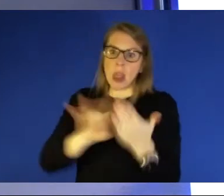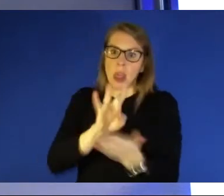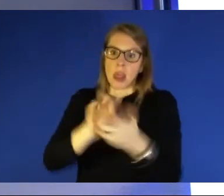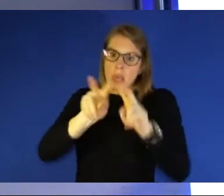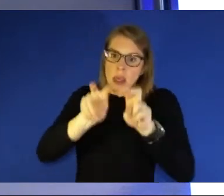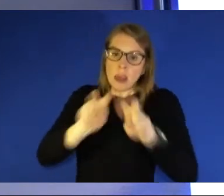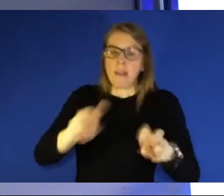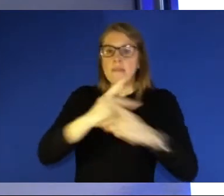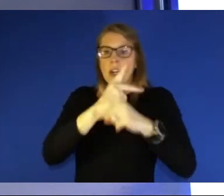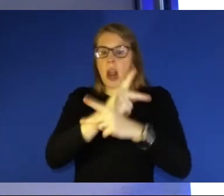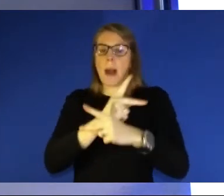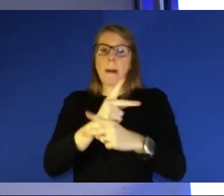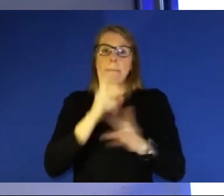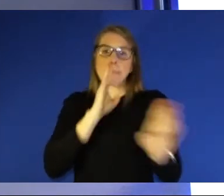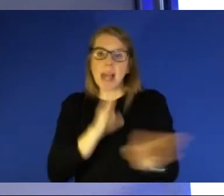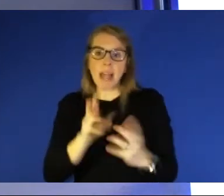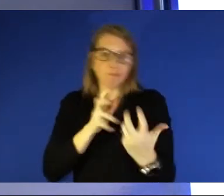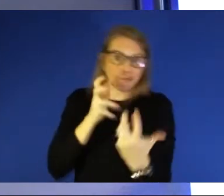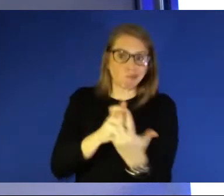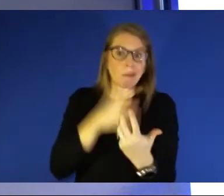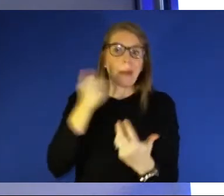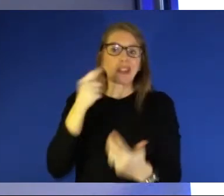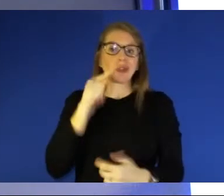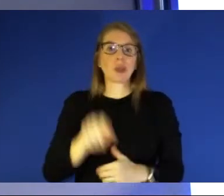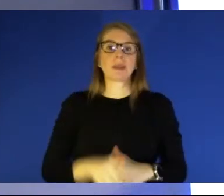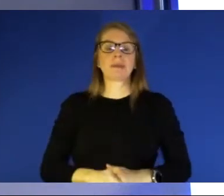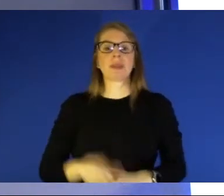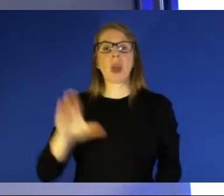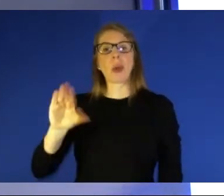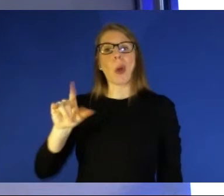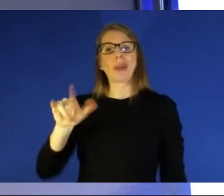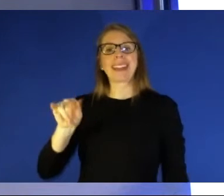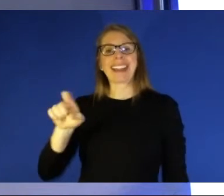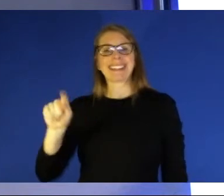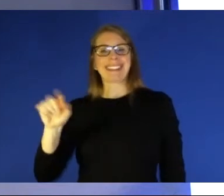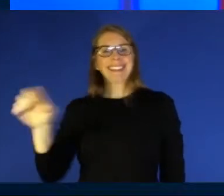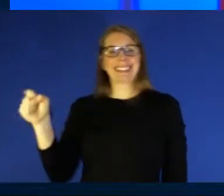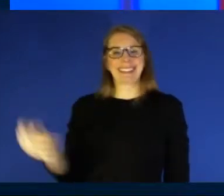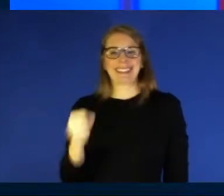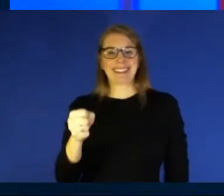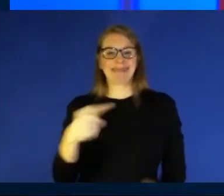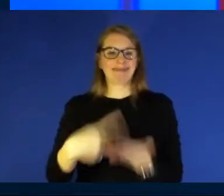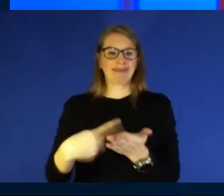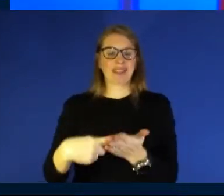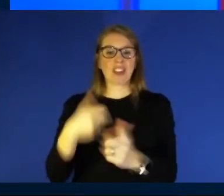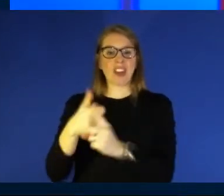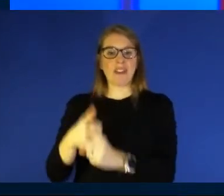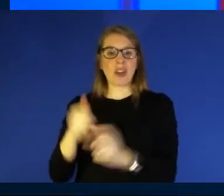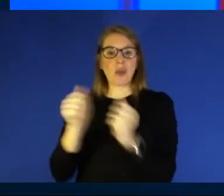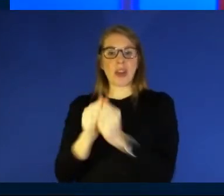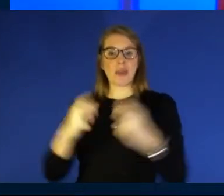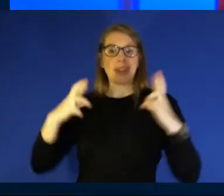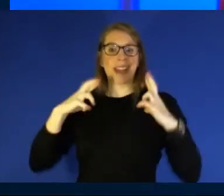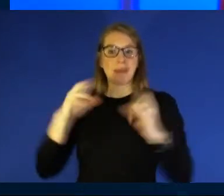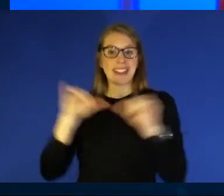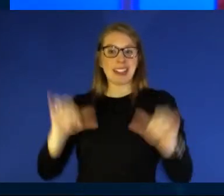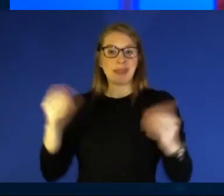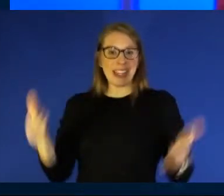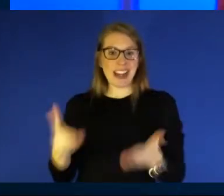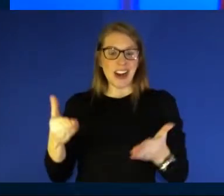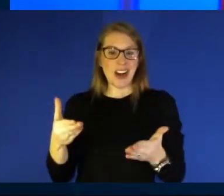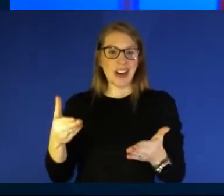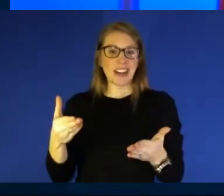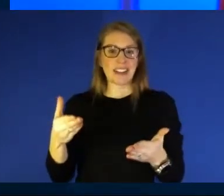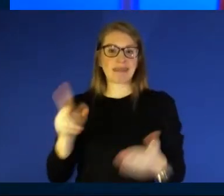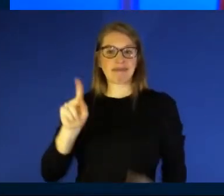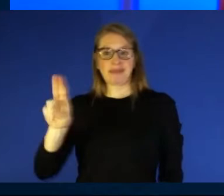a plan or yes, multiple plans. I want to bring Colette into this discussion. Colette, you're with the retirement system here at the health system. Budgeting is